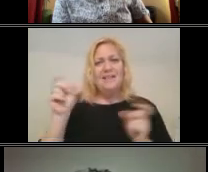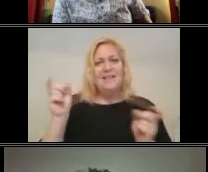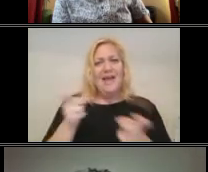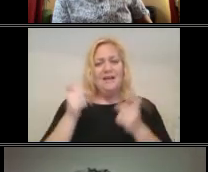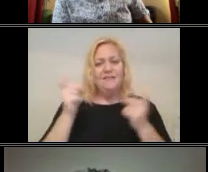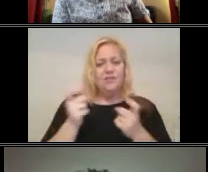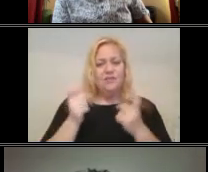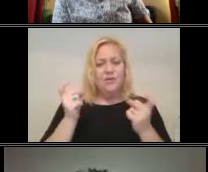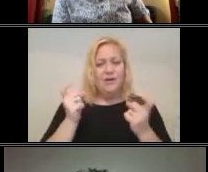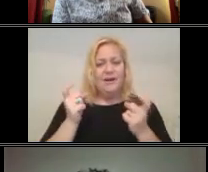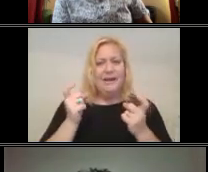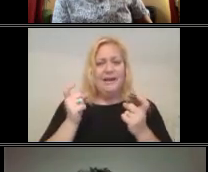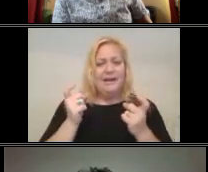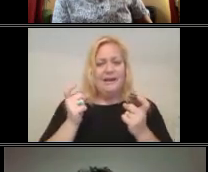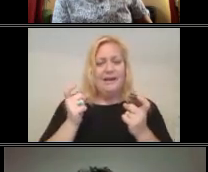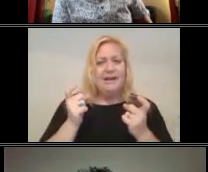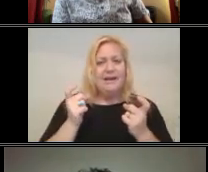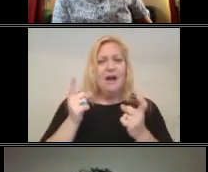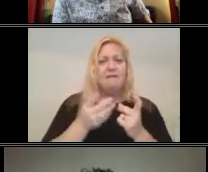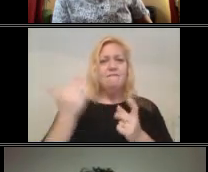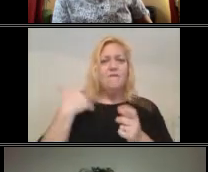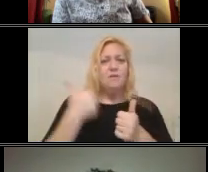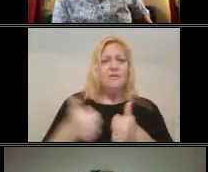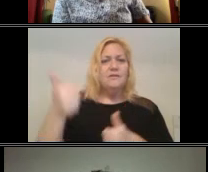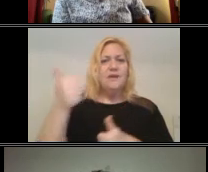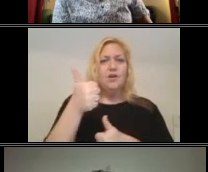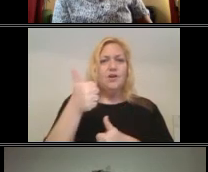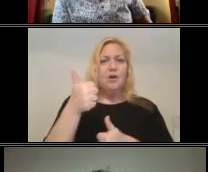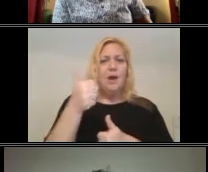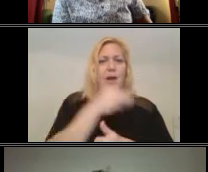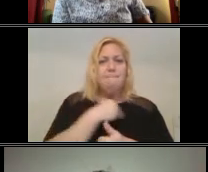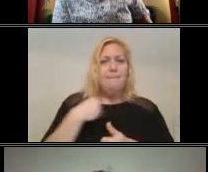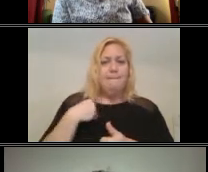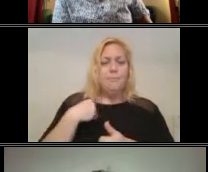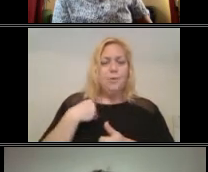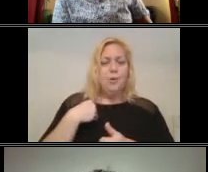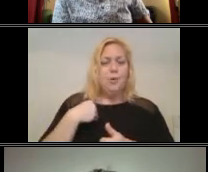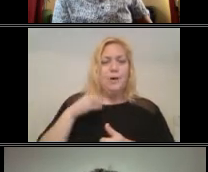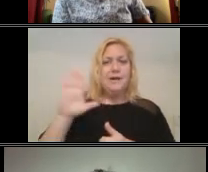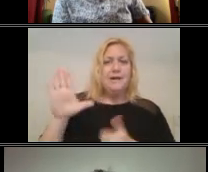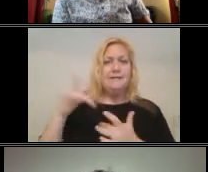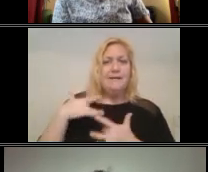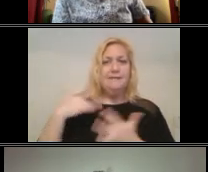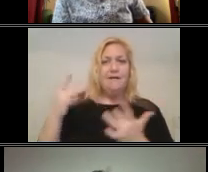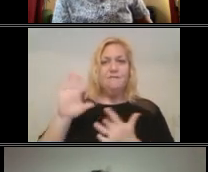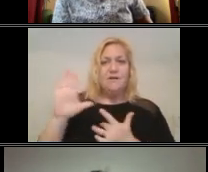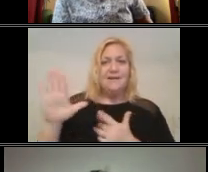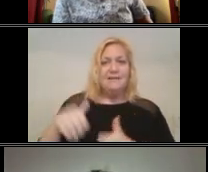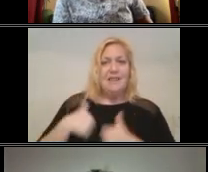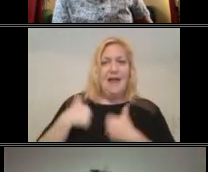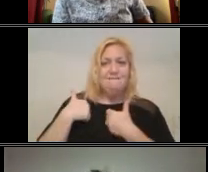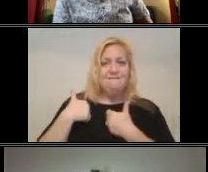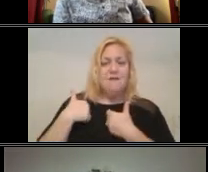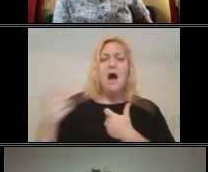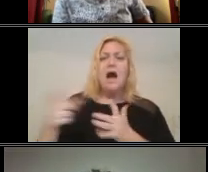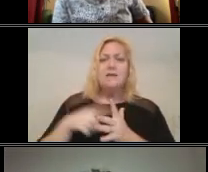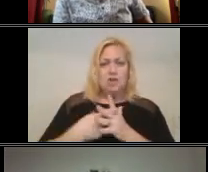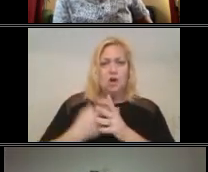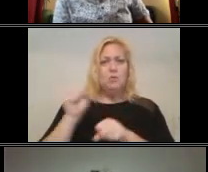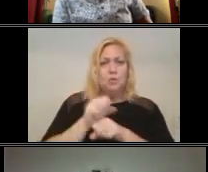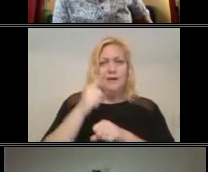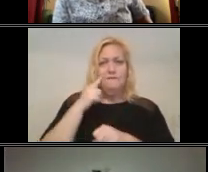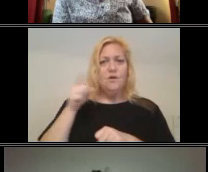Thomas, former senator and assembly member, his event for his life. And I started working for